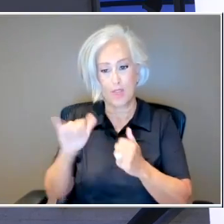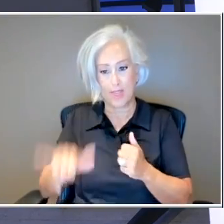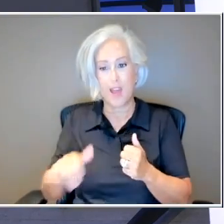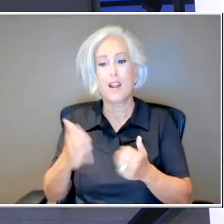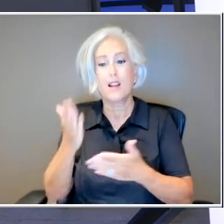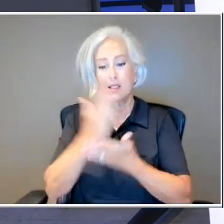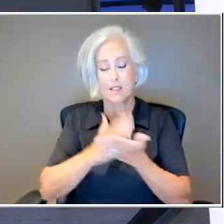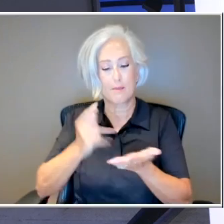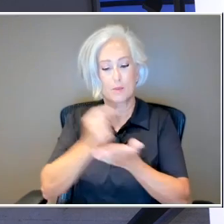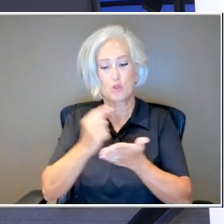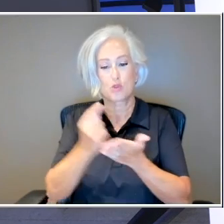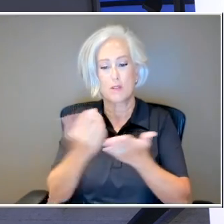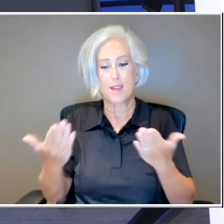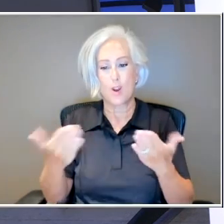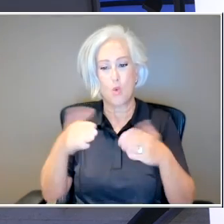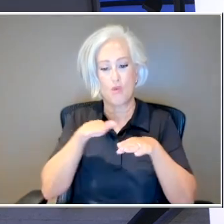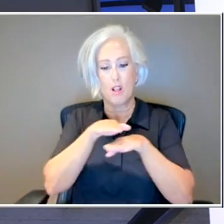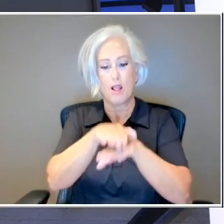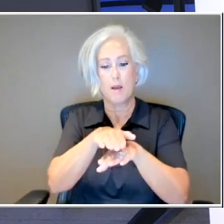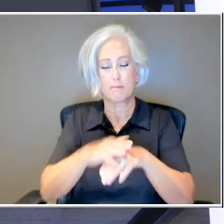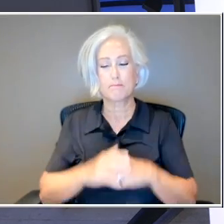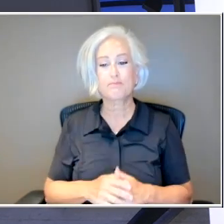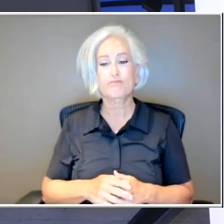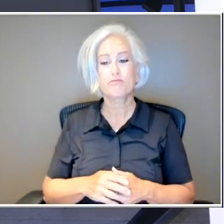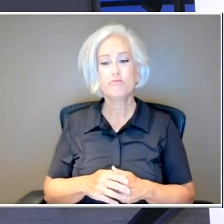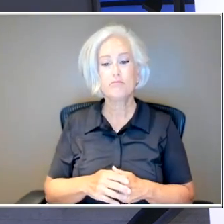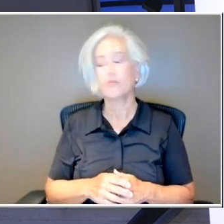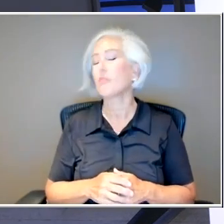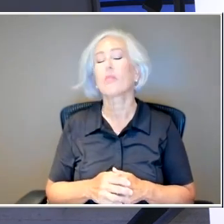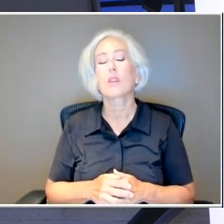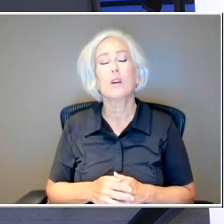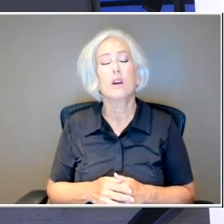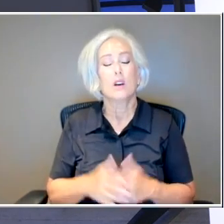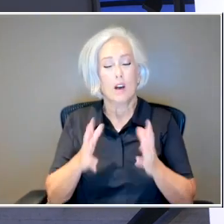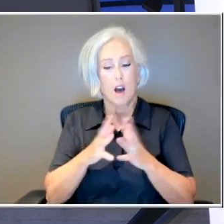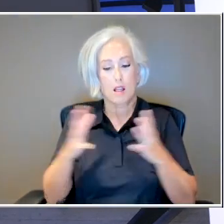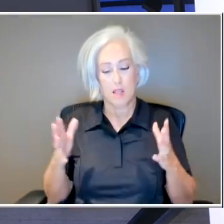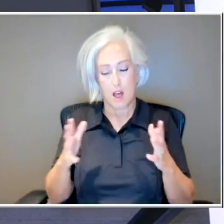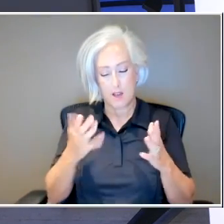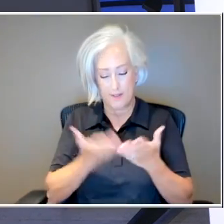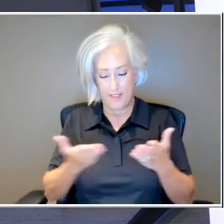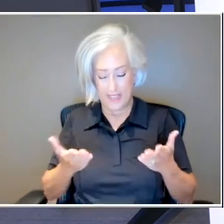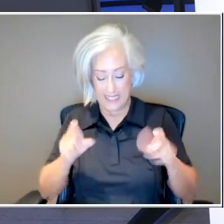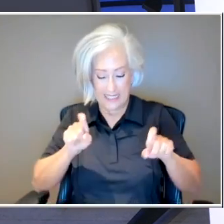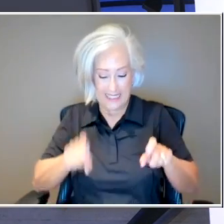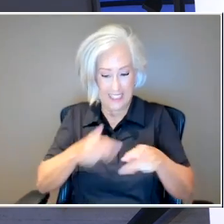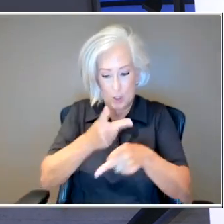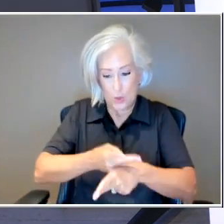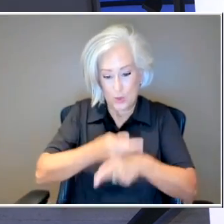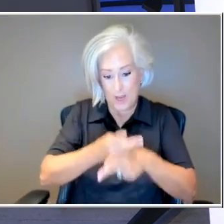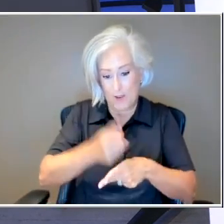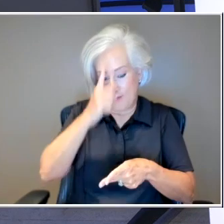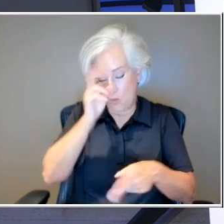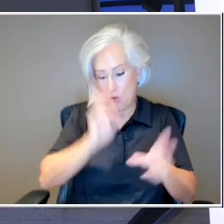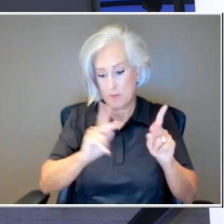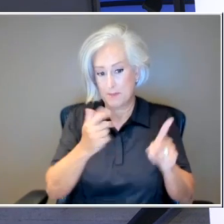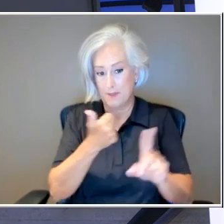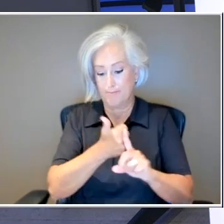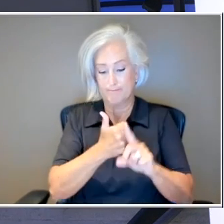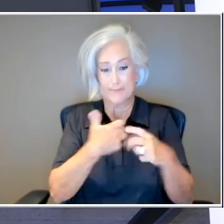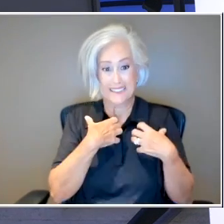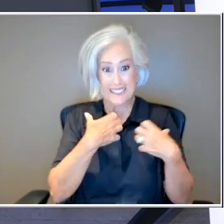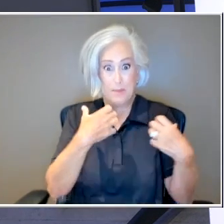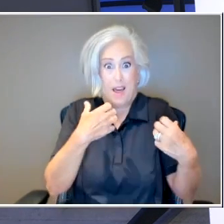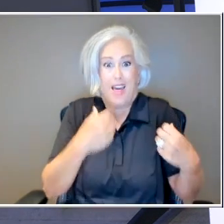all happening at a very uncertain time. A lot of precautions need to be taken anyway for a healthy person, and then you're trying to protect yourself going through